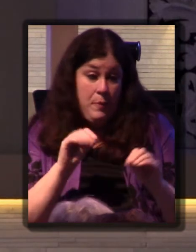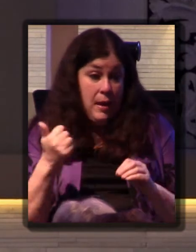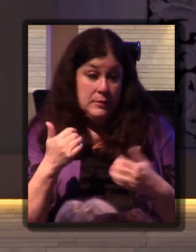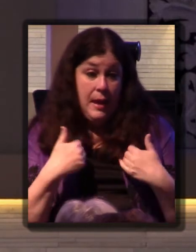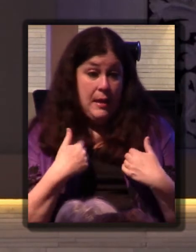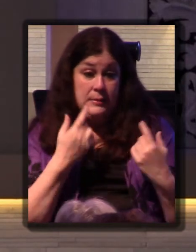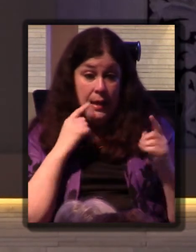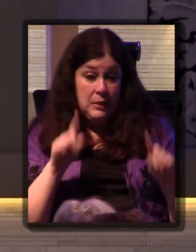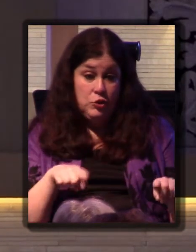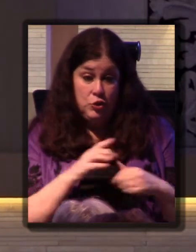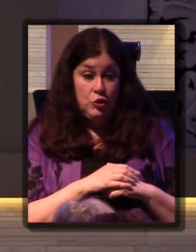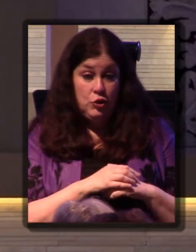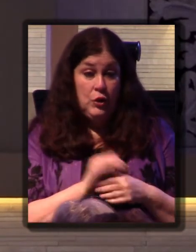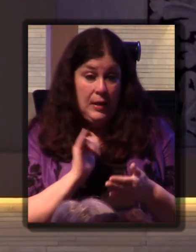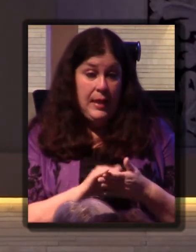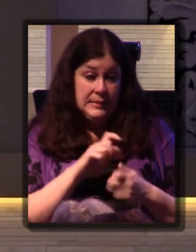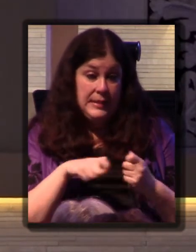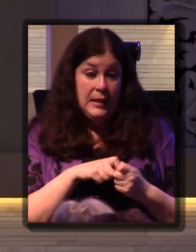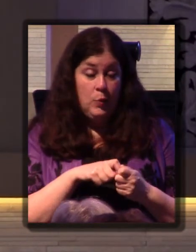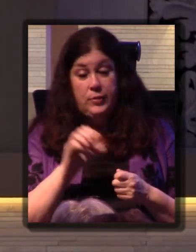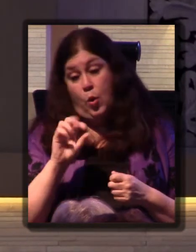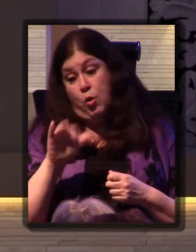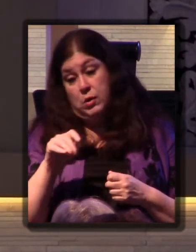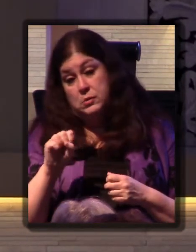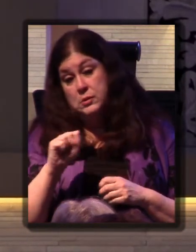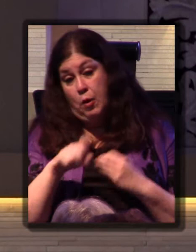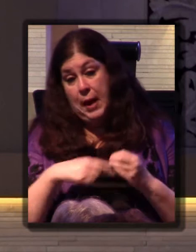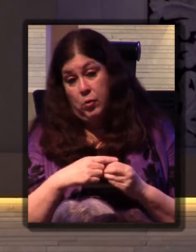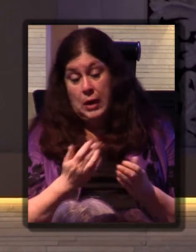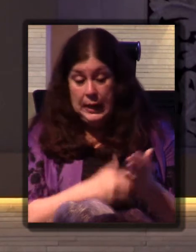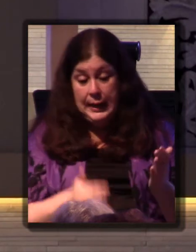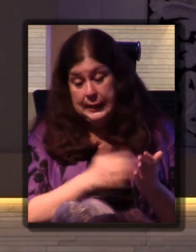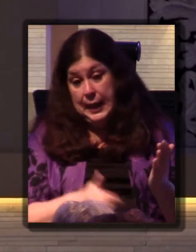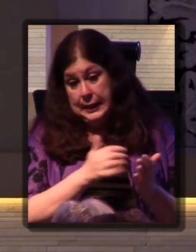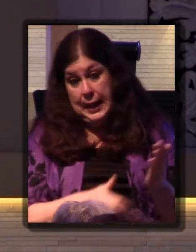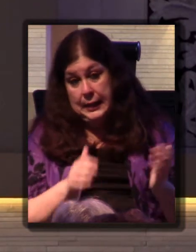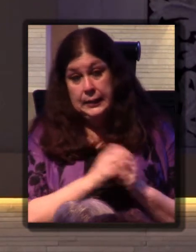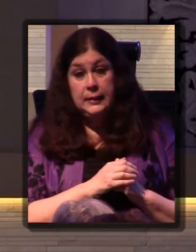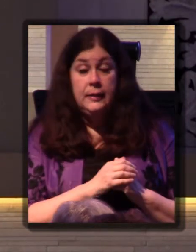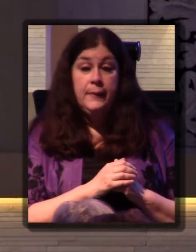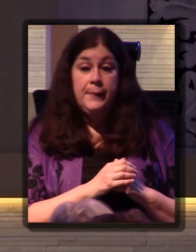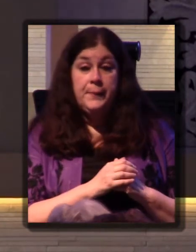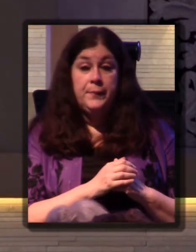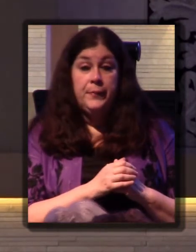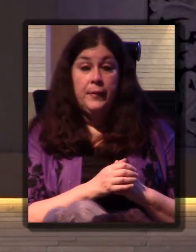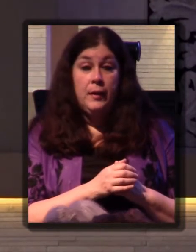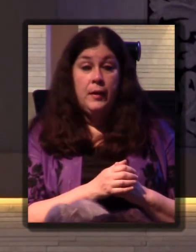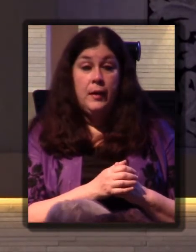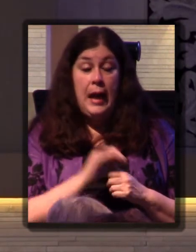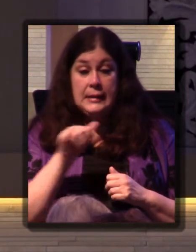around you because nobody else has the answer. And that's exactly what these oracles are about. over and over and over again